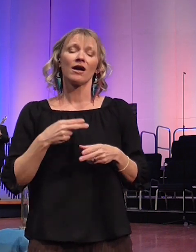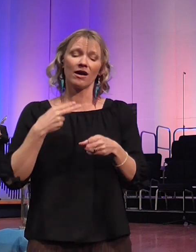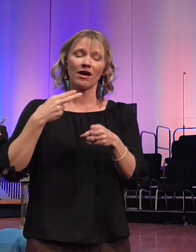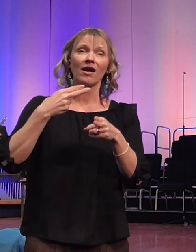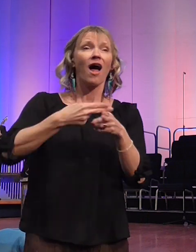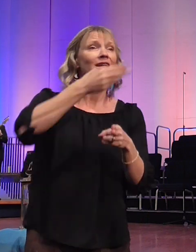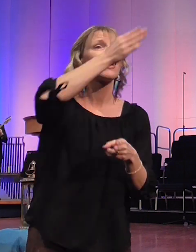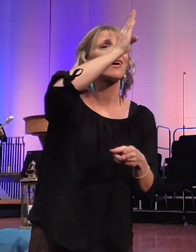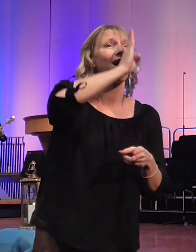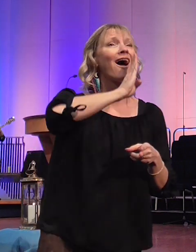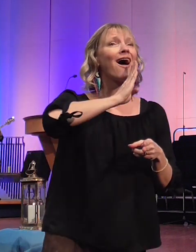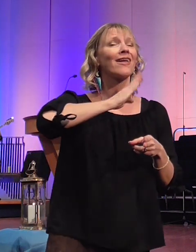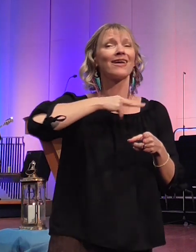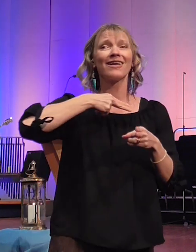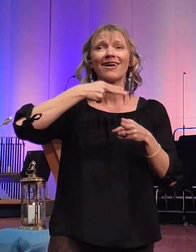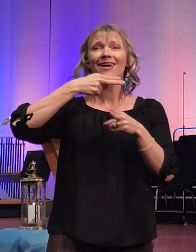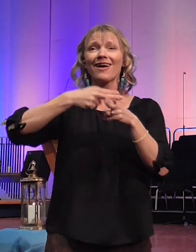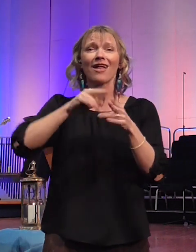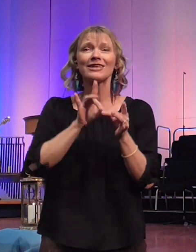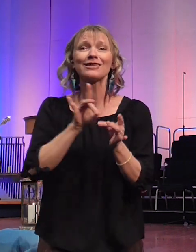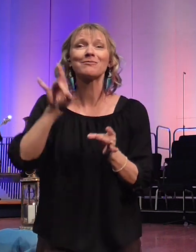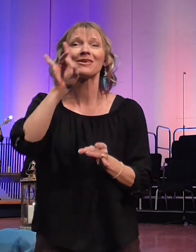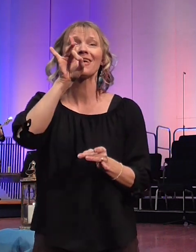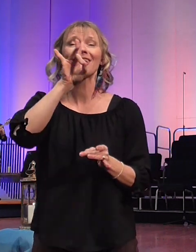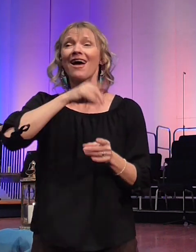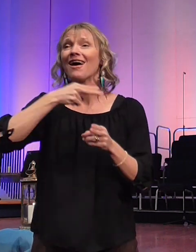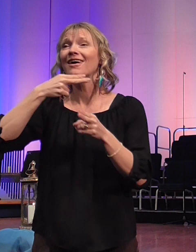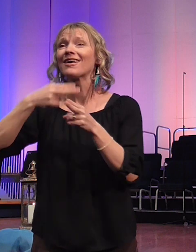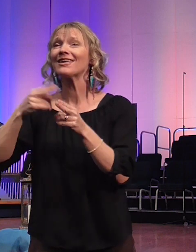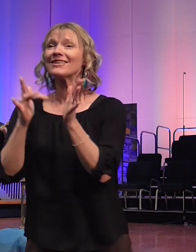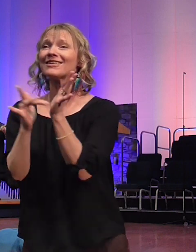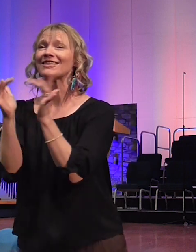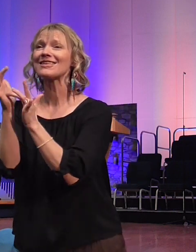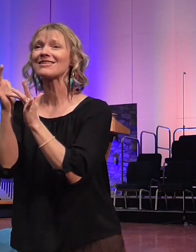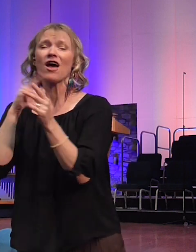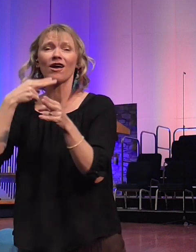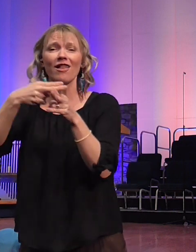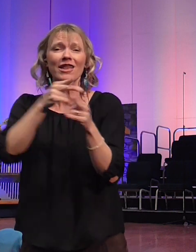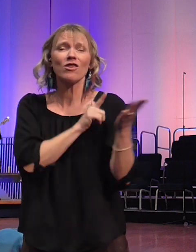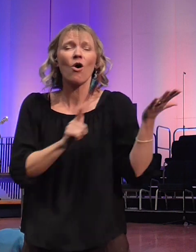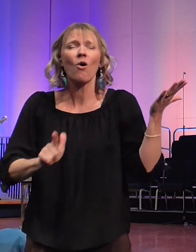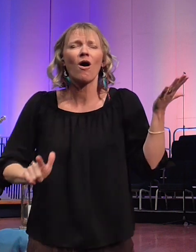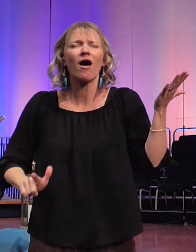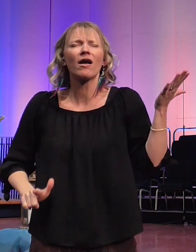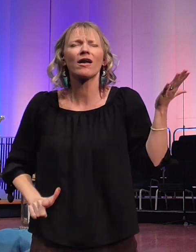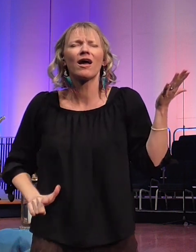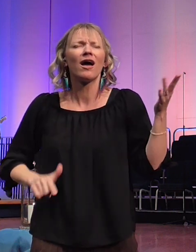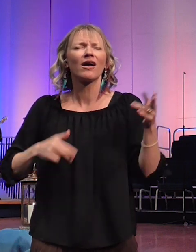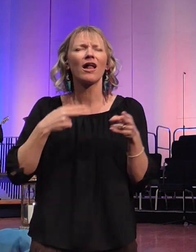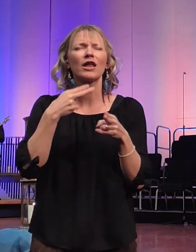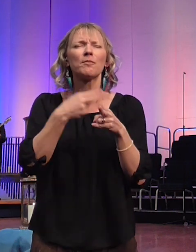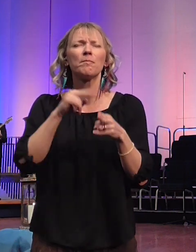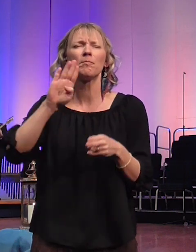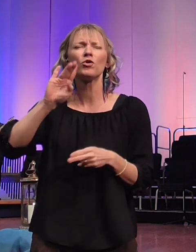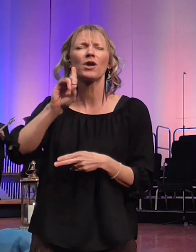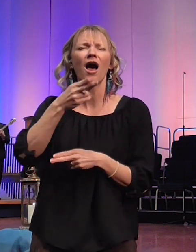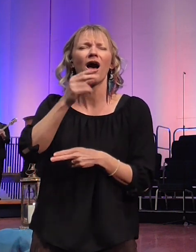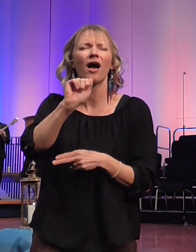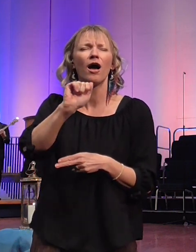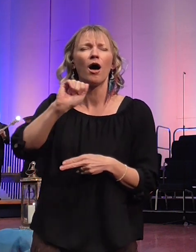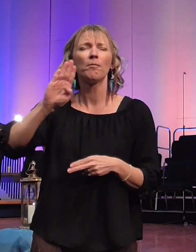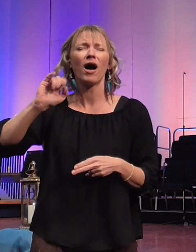Call it God, call it Spirit, call it Jesus, call it Lord, call it